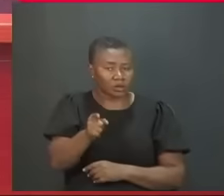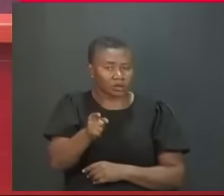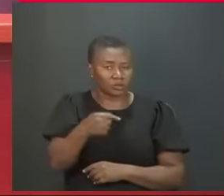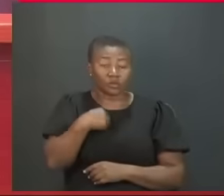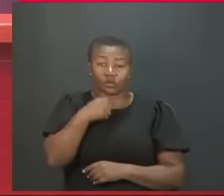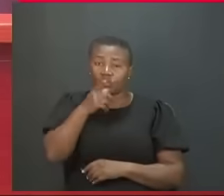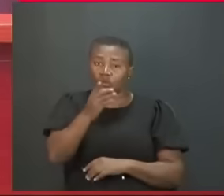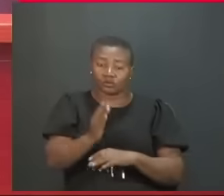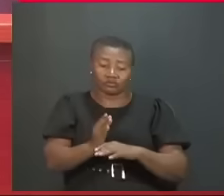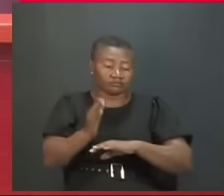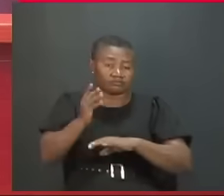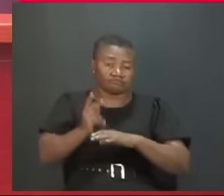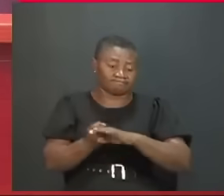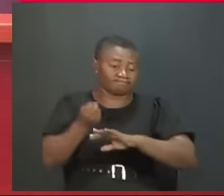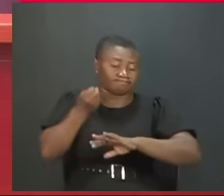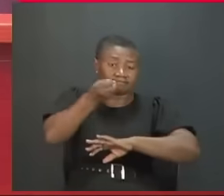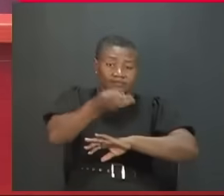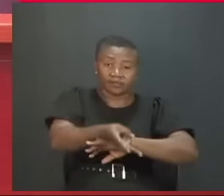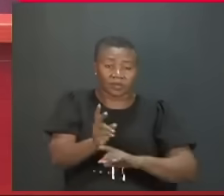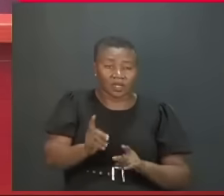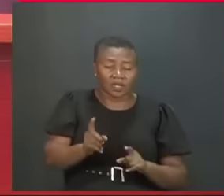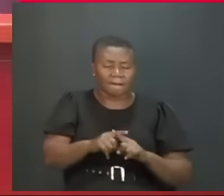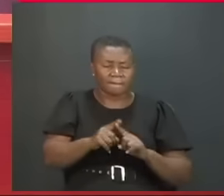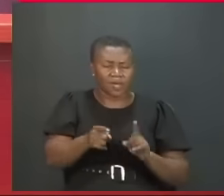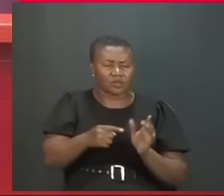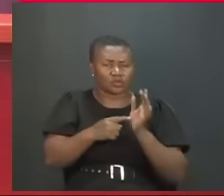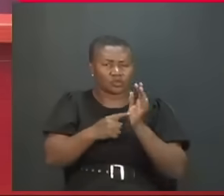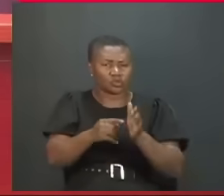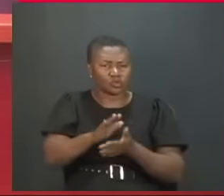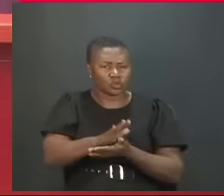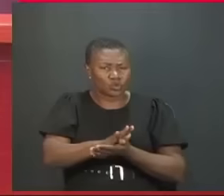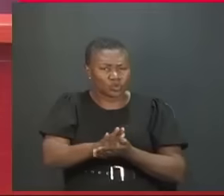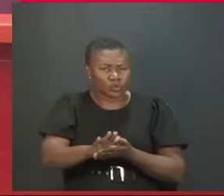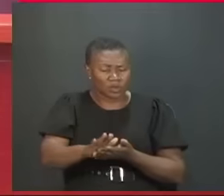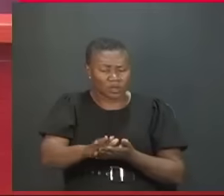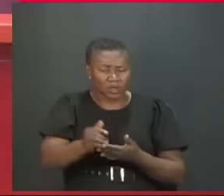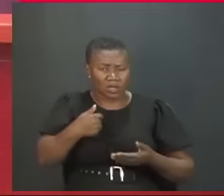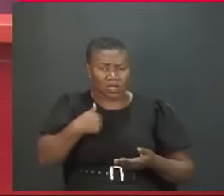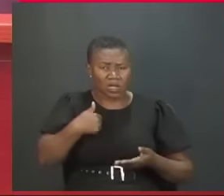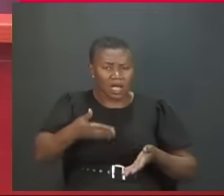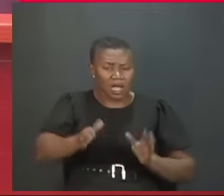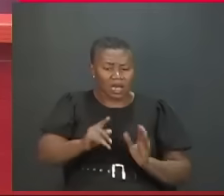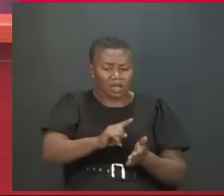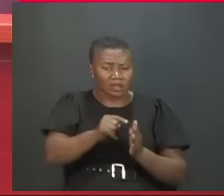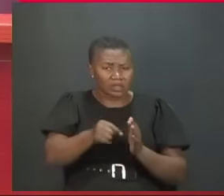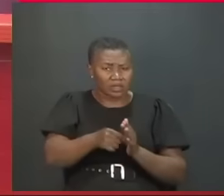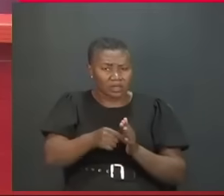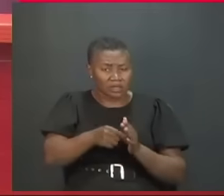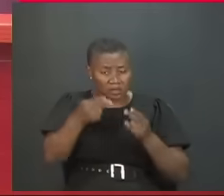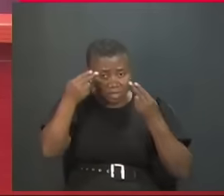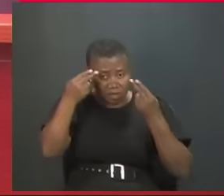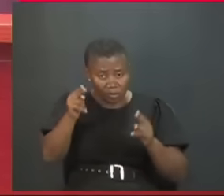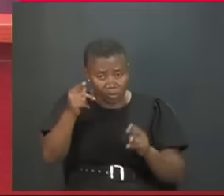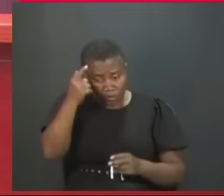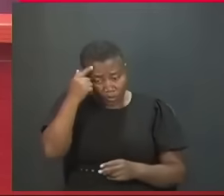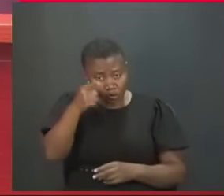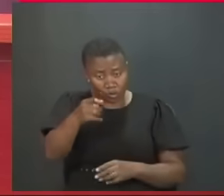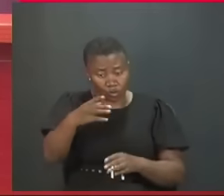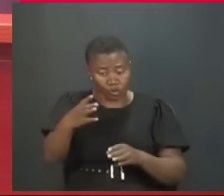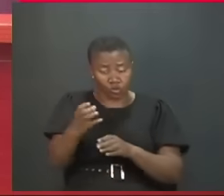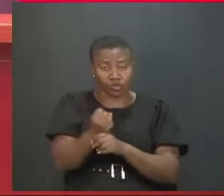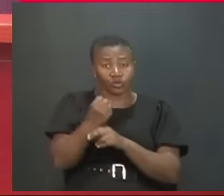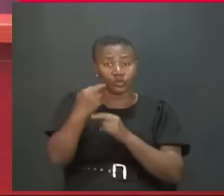that. But clearly, I allowed this to happen because you took